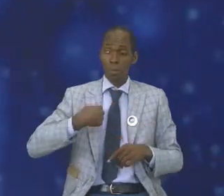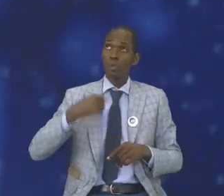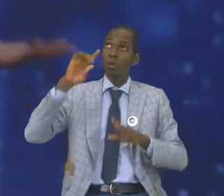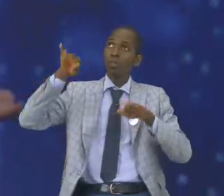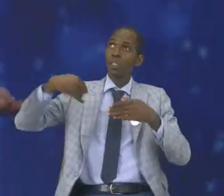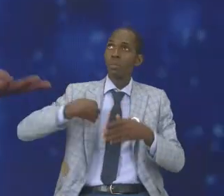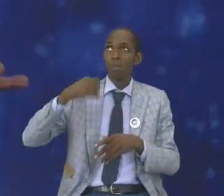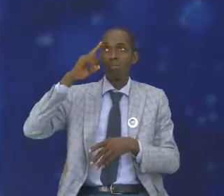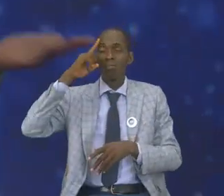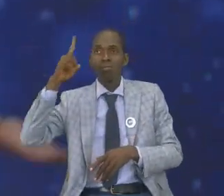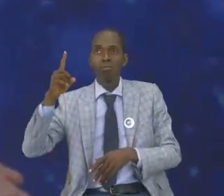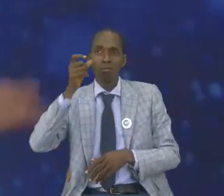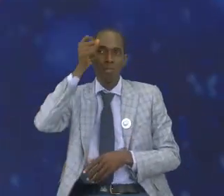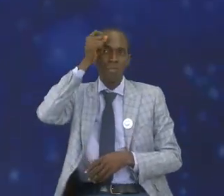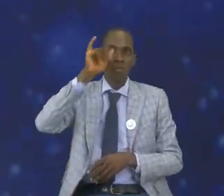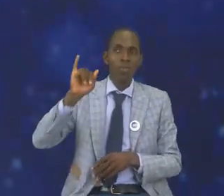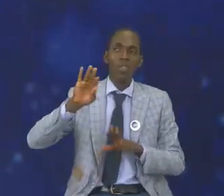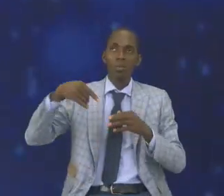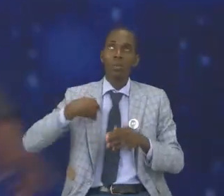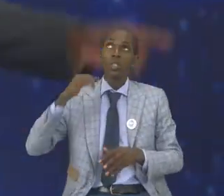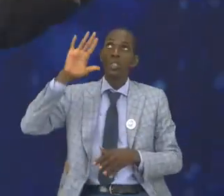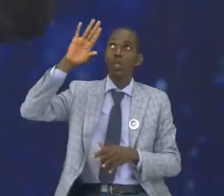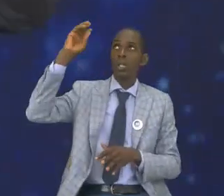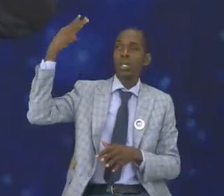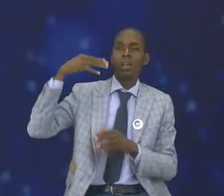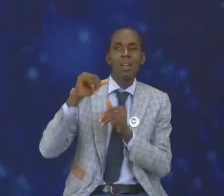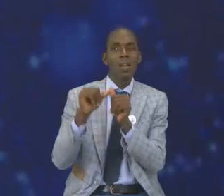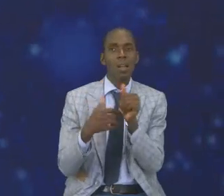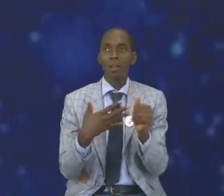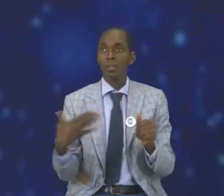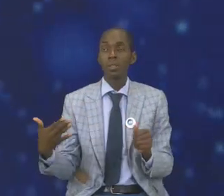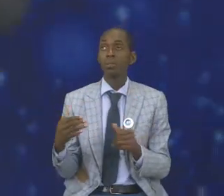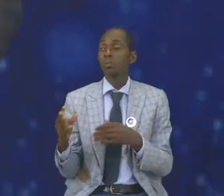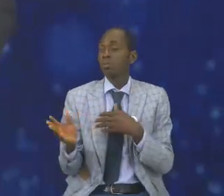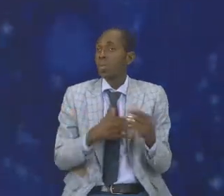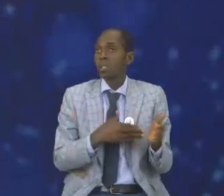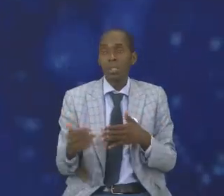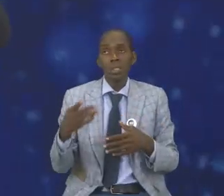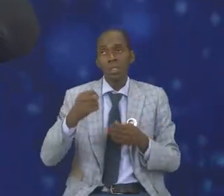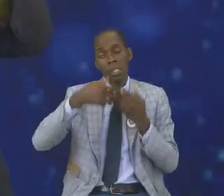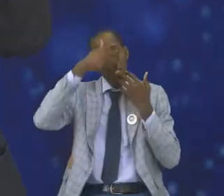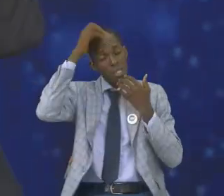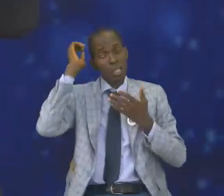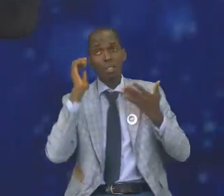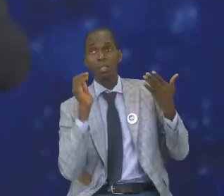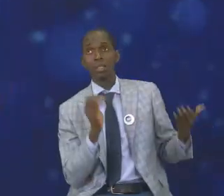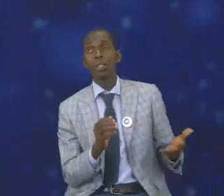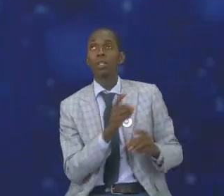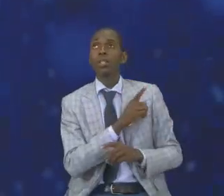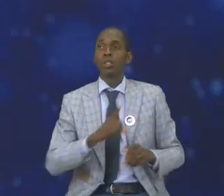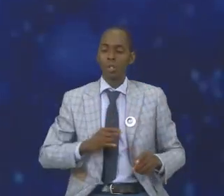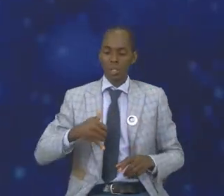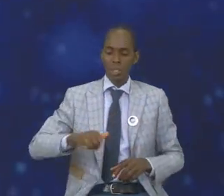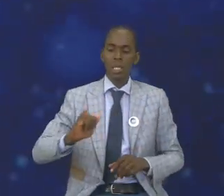me understanding, you have given me your grace, you have given me everything. In spite of the lions, Lord, I give thanks